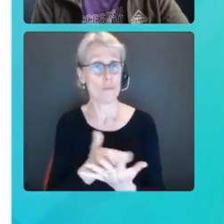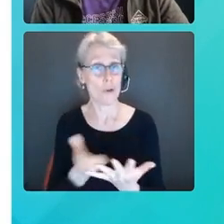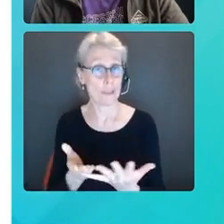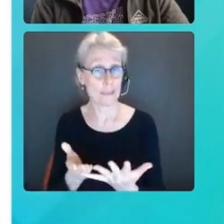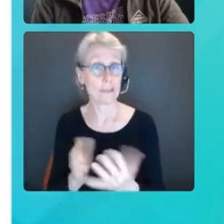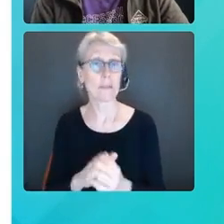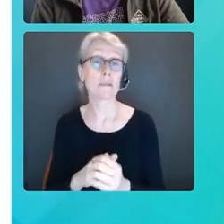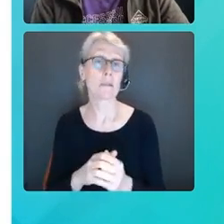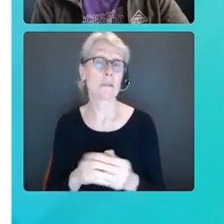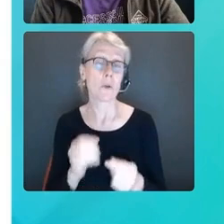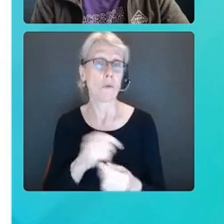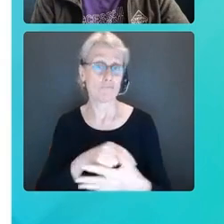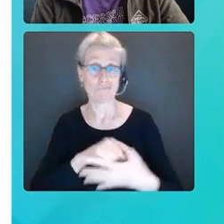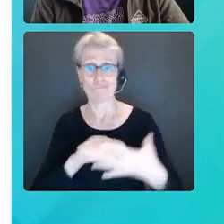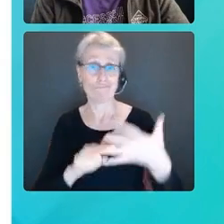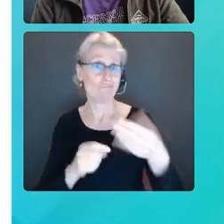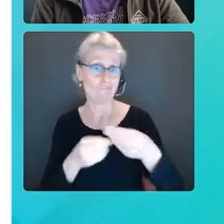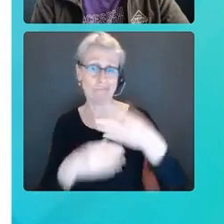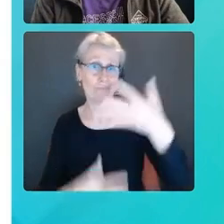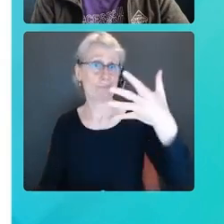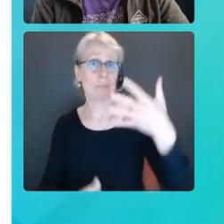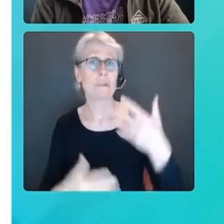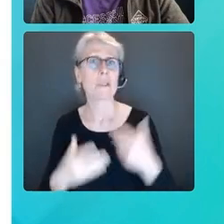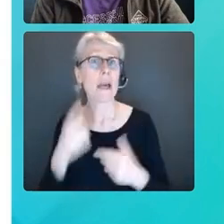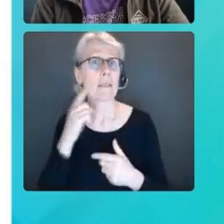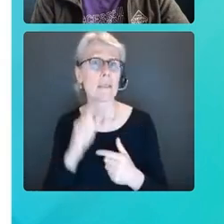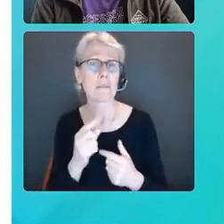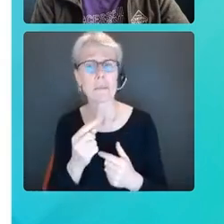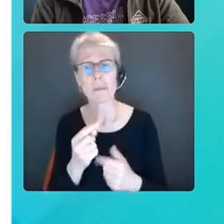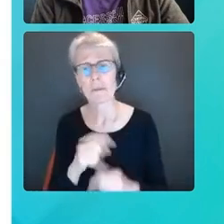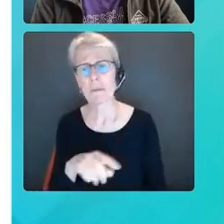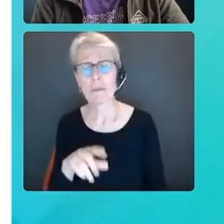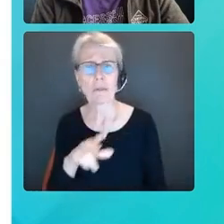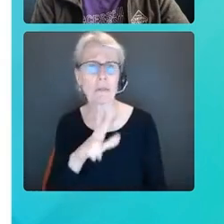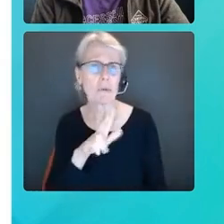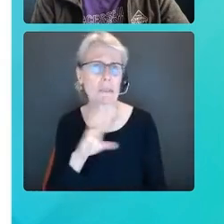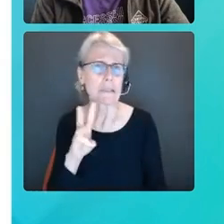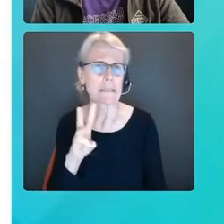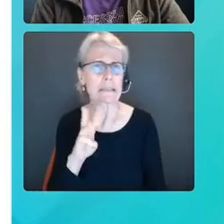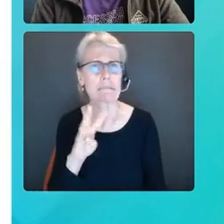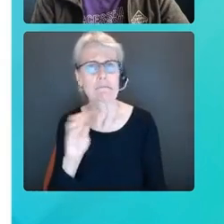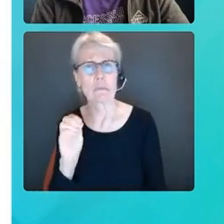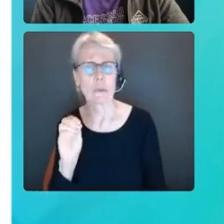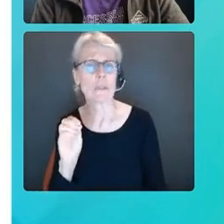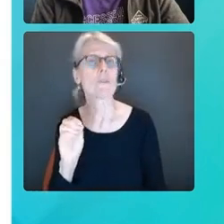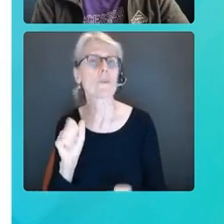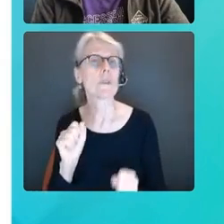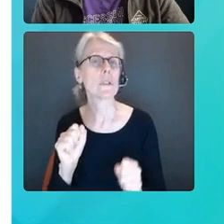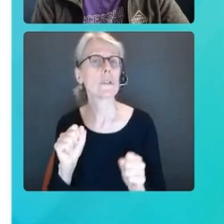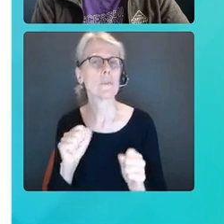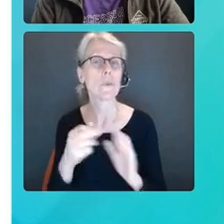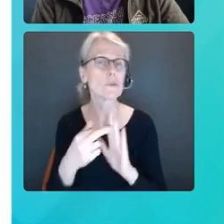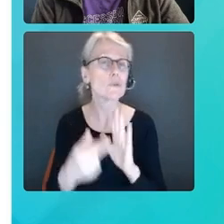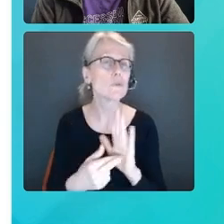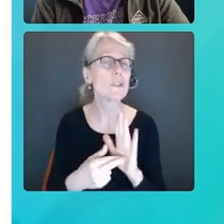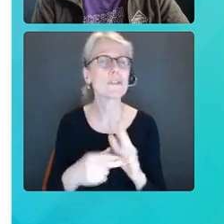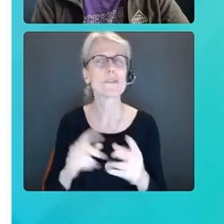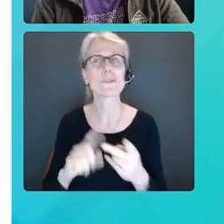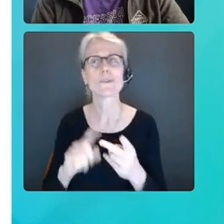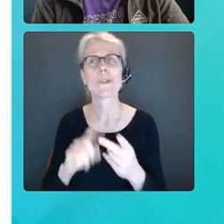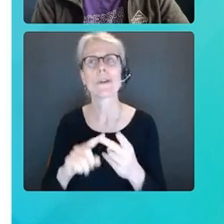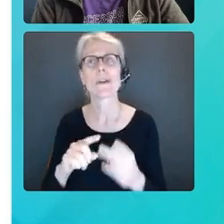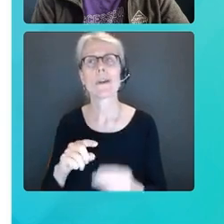of products. I'm sure a couple dozen, 3 dozen. We had to start with the really public-facing ones. So the registration, the attendee hub,